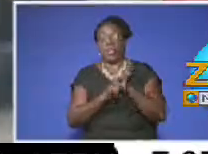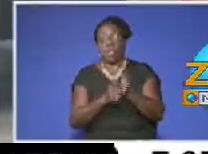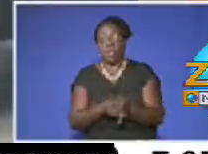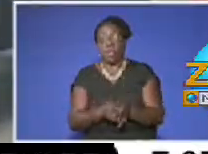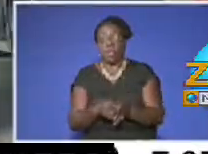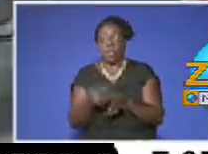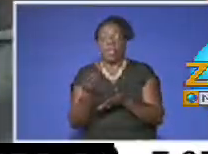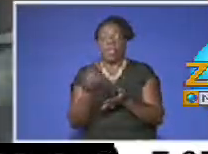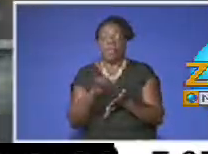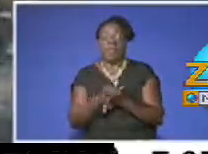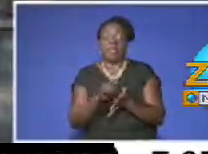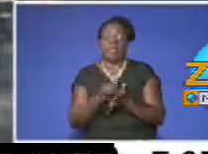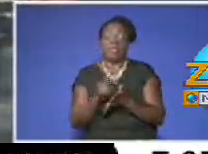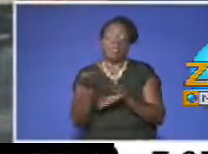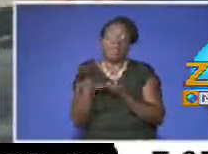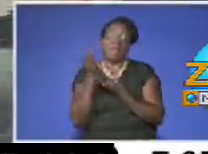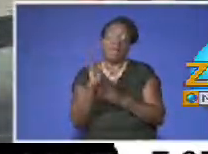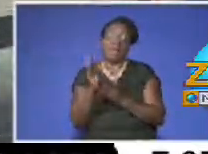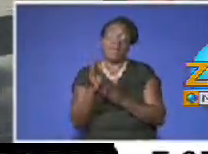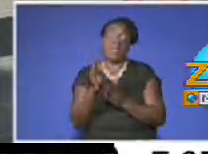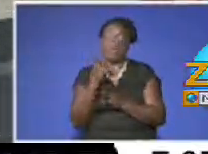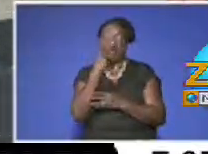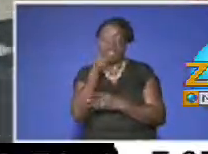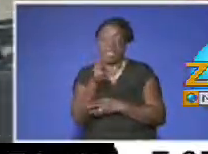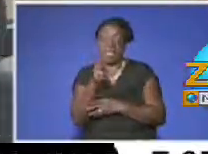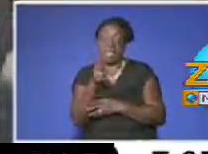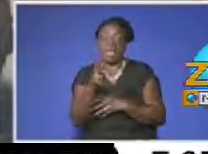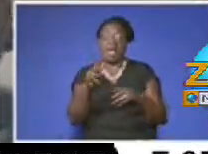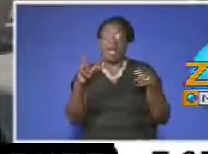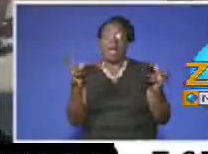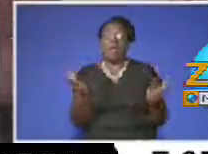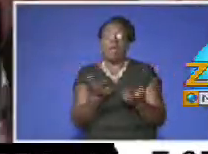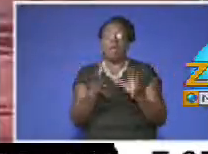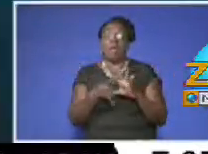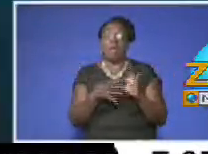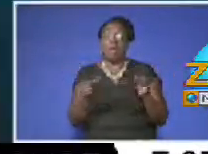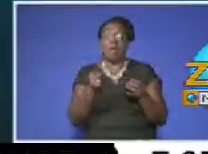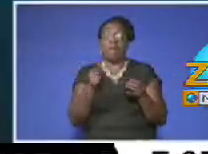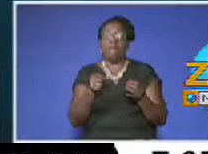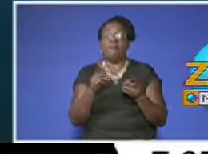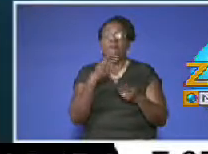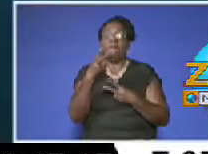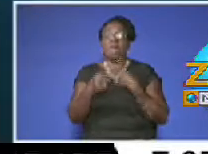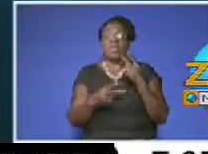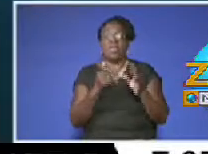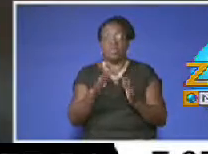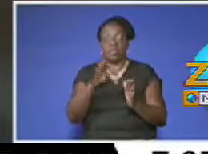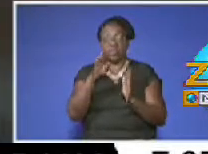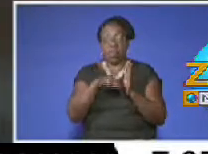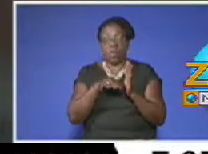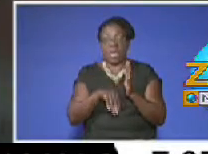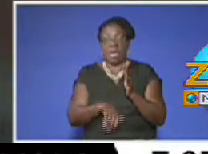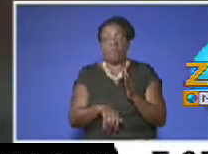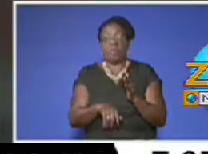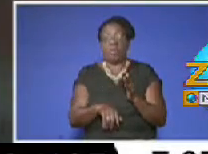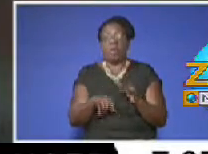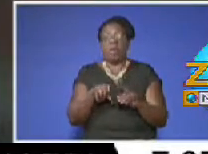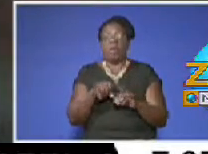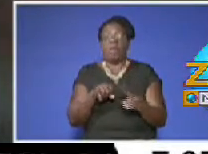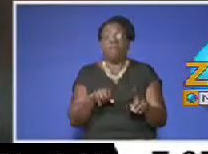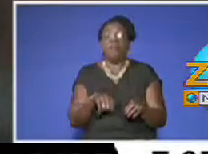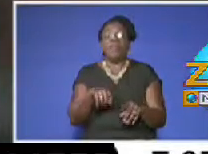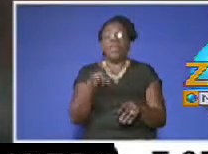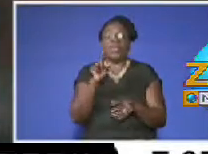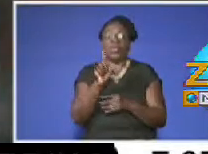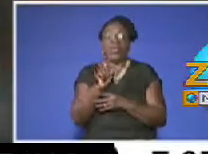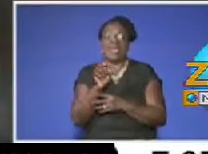has seen a significant fall-off in visitor arrivals during the first 6 months of 2020. From a record 3.9 million arrivals in